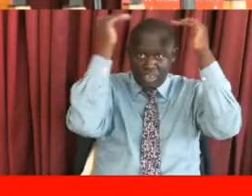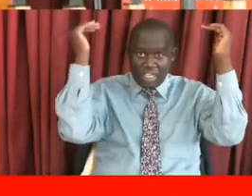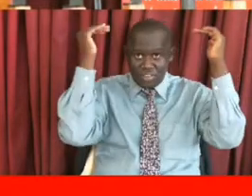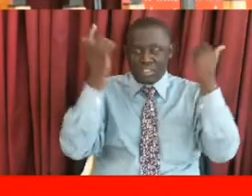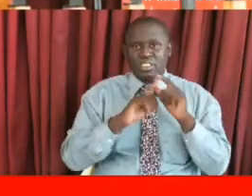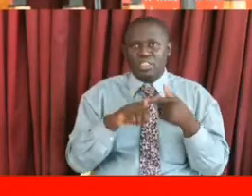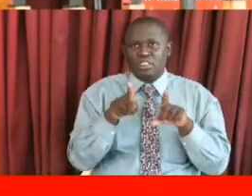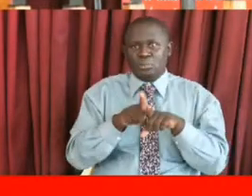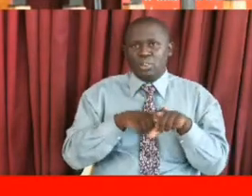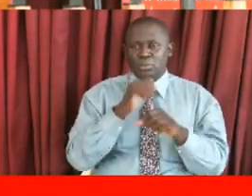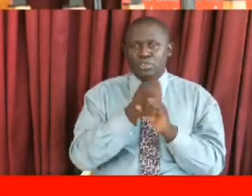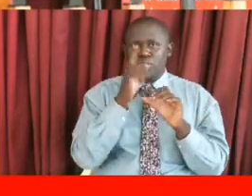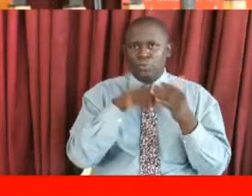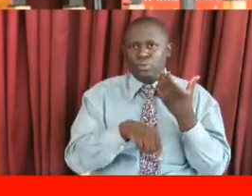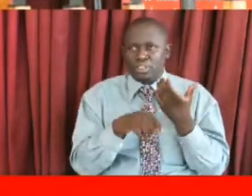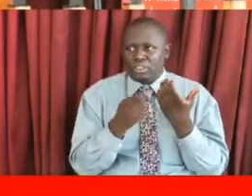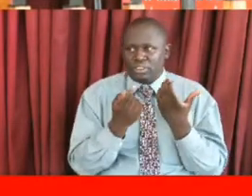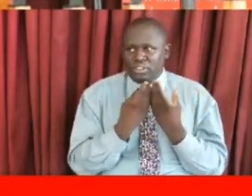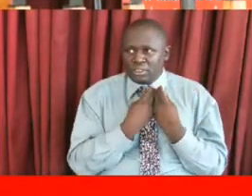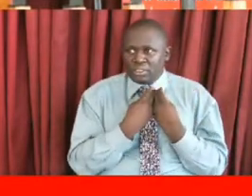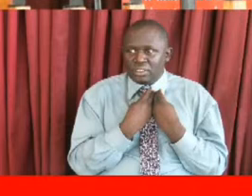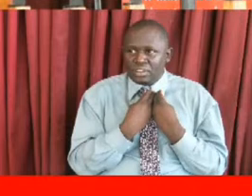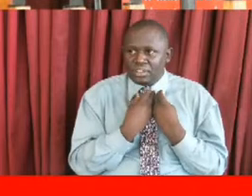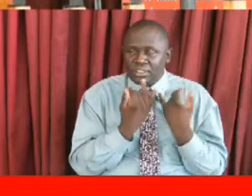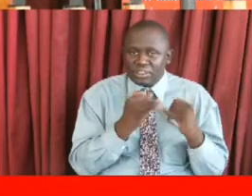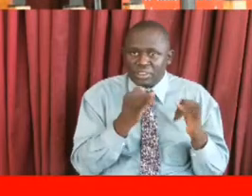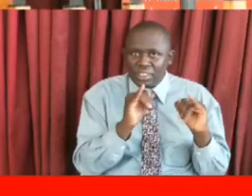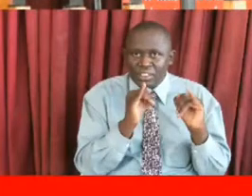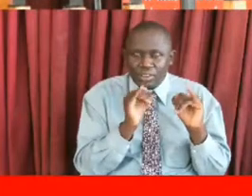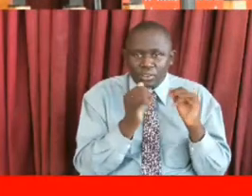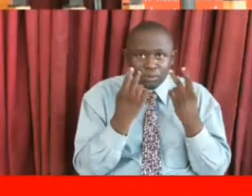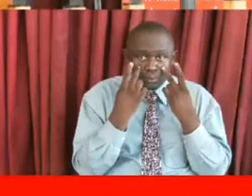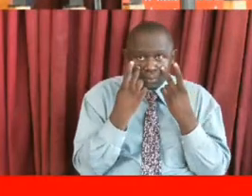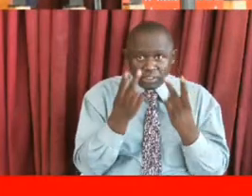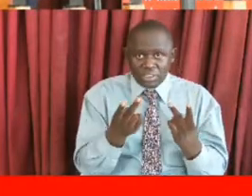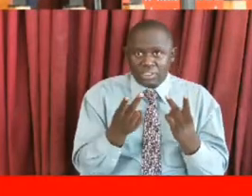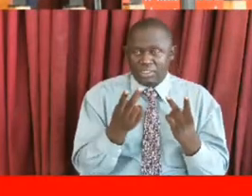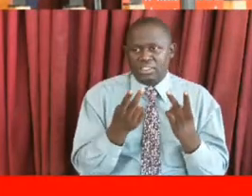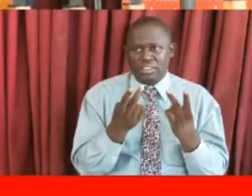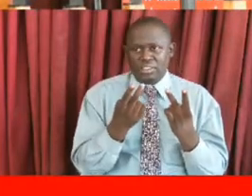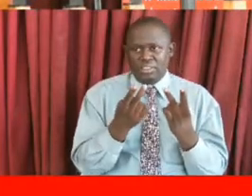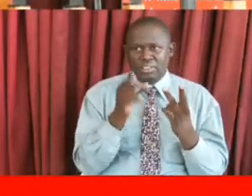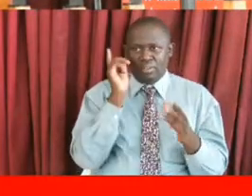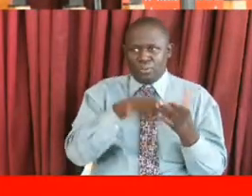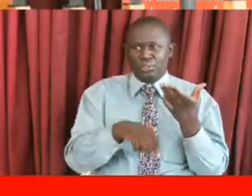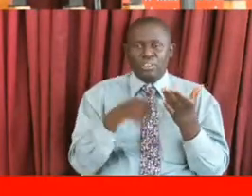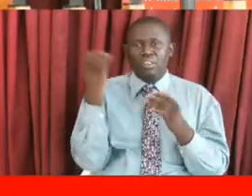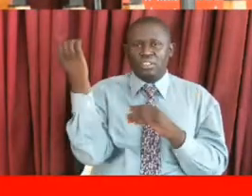a Reconciliation the blessings that were